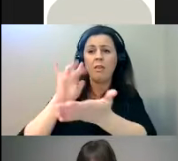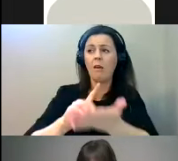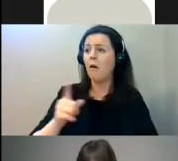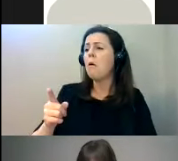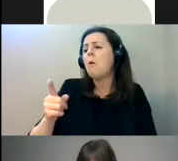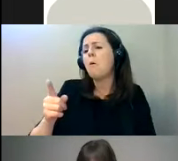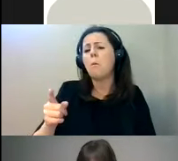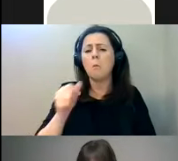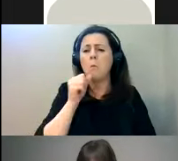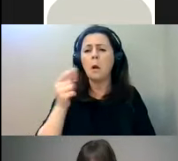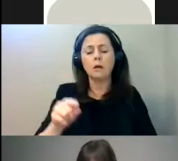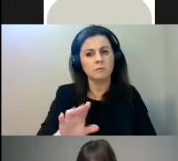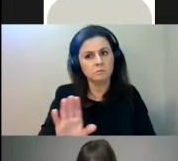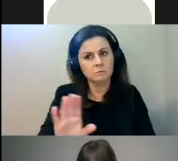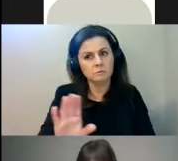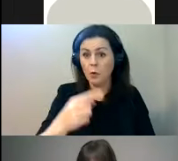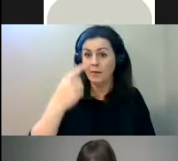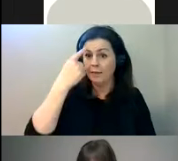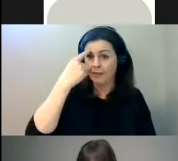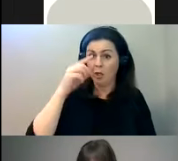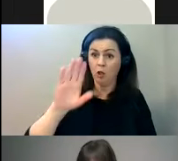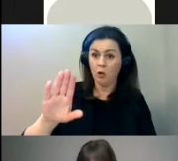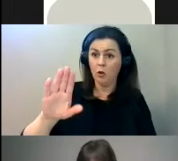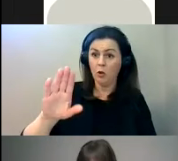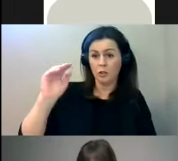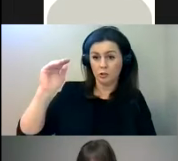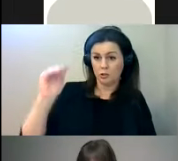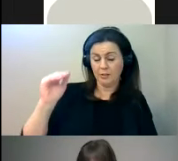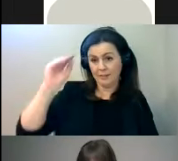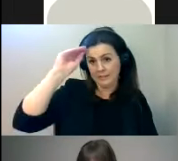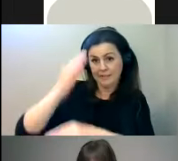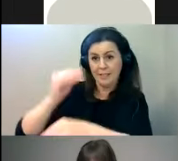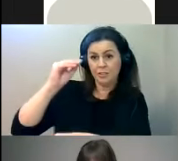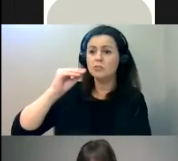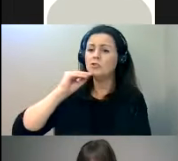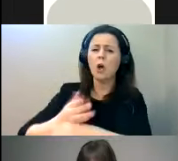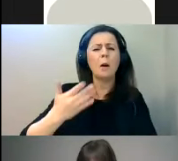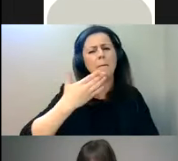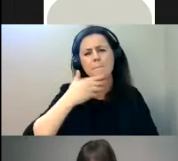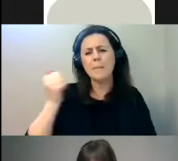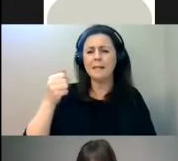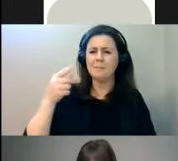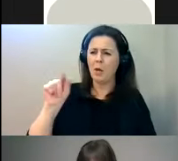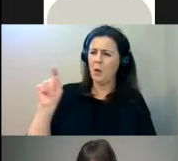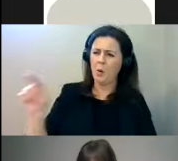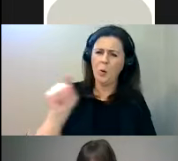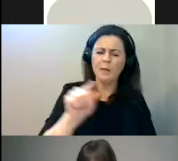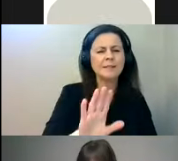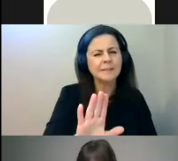that your child is the best person to be your attorney, really think it through. What are